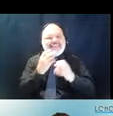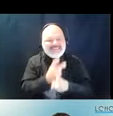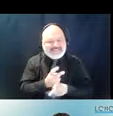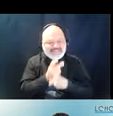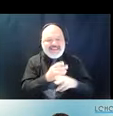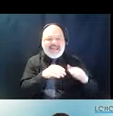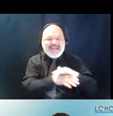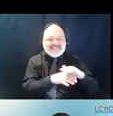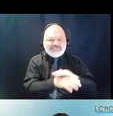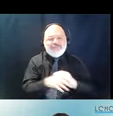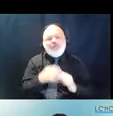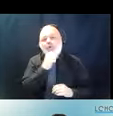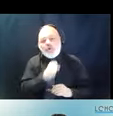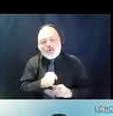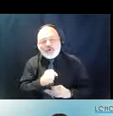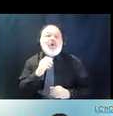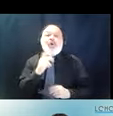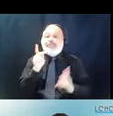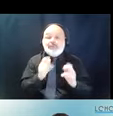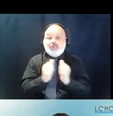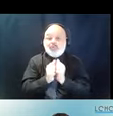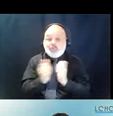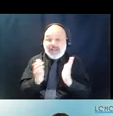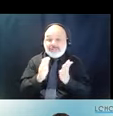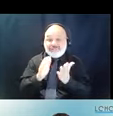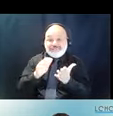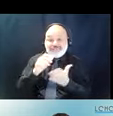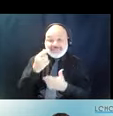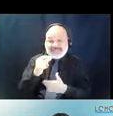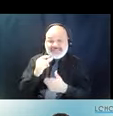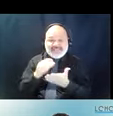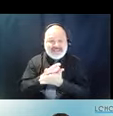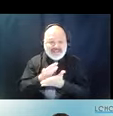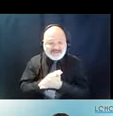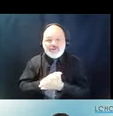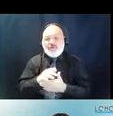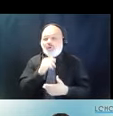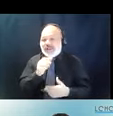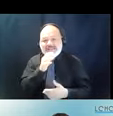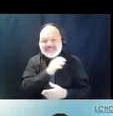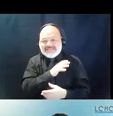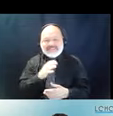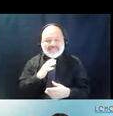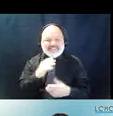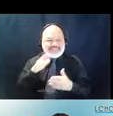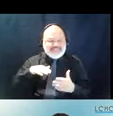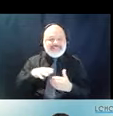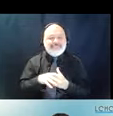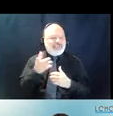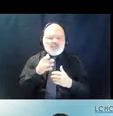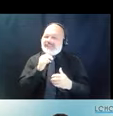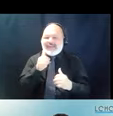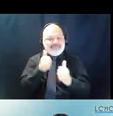seniors who are undocumented. So still within the state of California, we have been successful in passing progressive legislation in